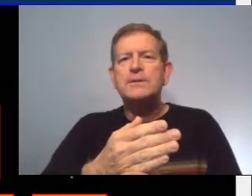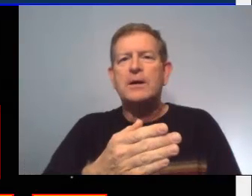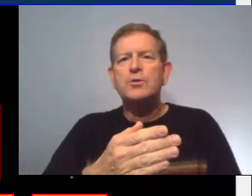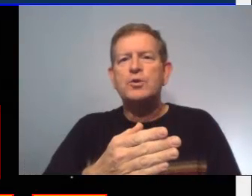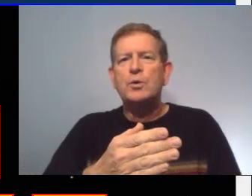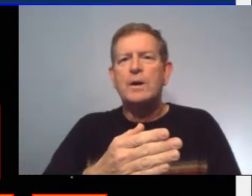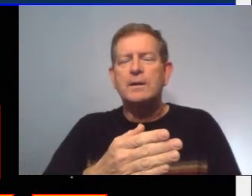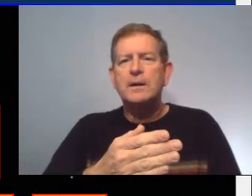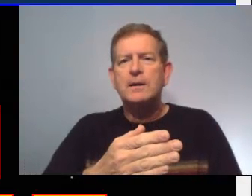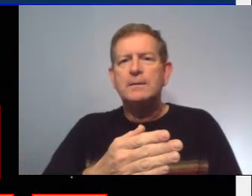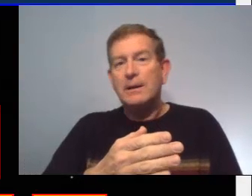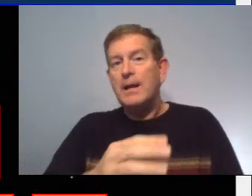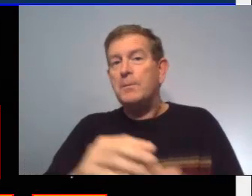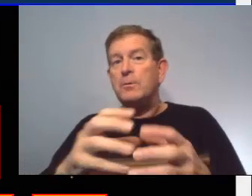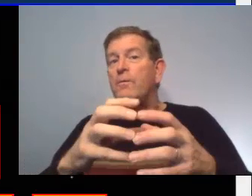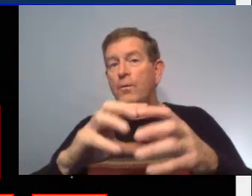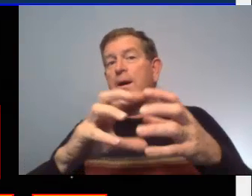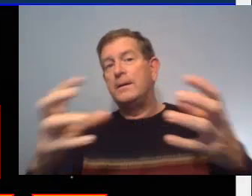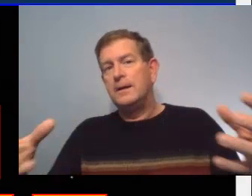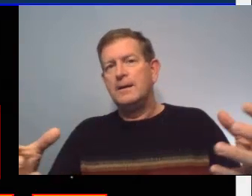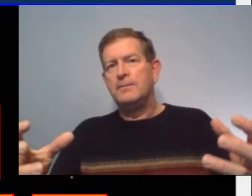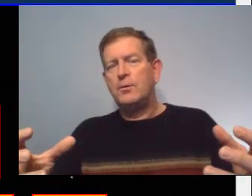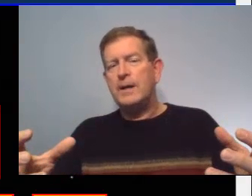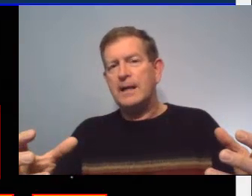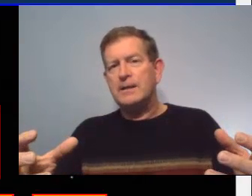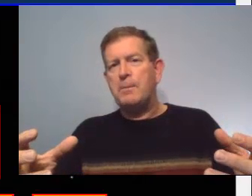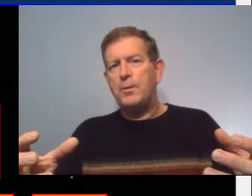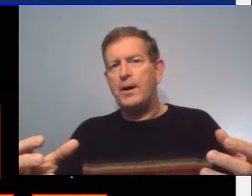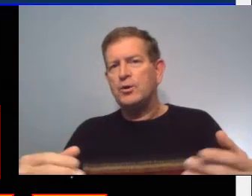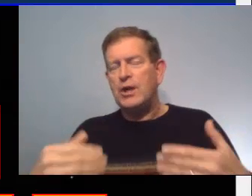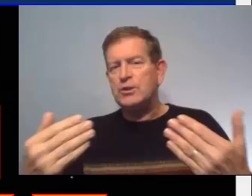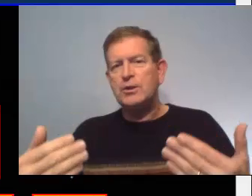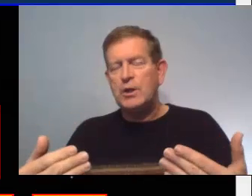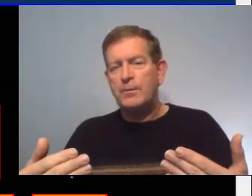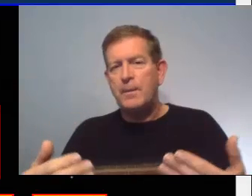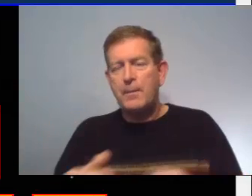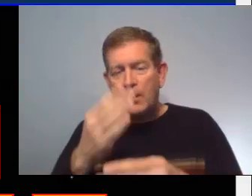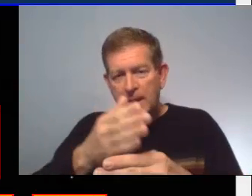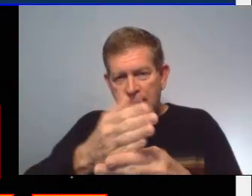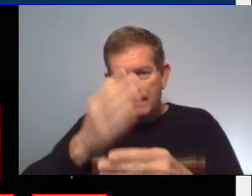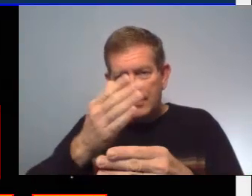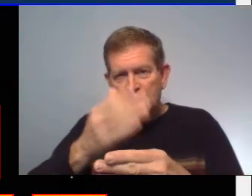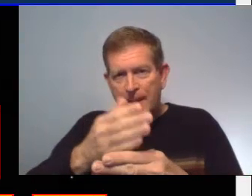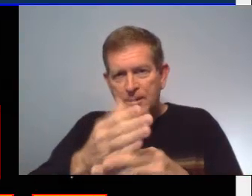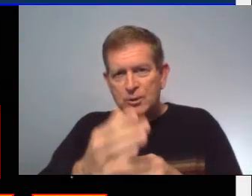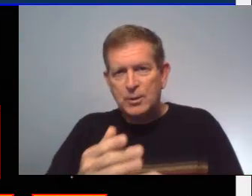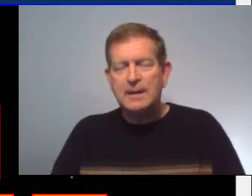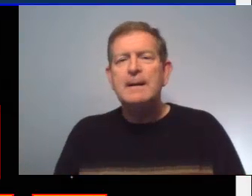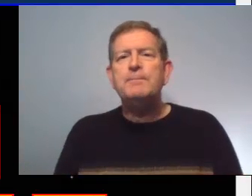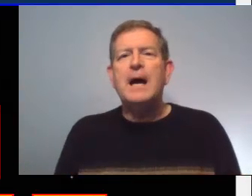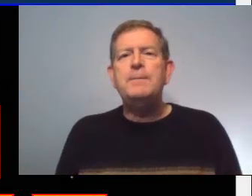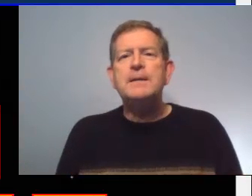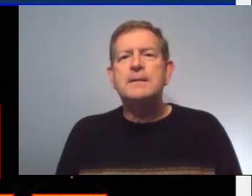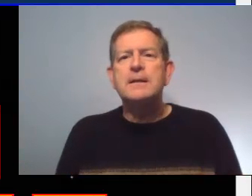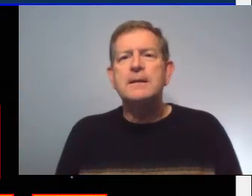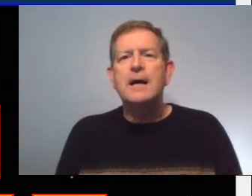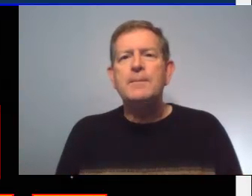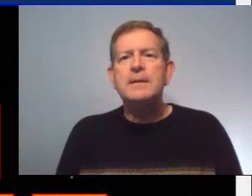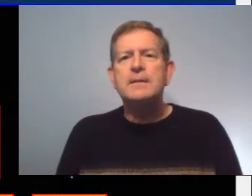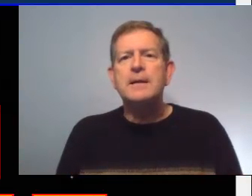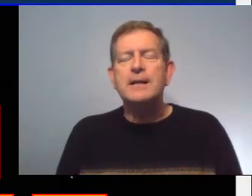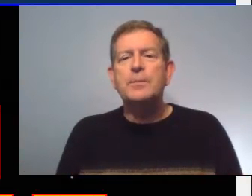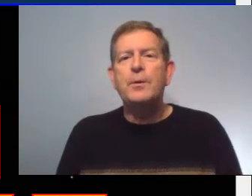the vowel sound short. That will help me to avoid creating a diphthong, changing the shape of my mouth if I chop it short.